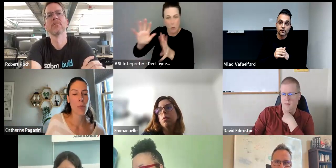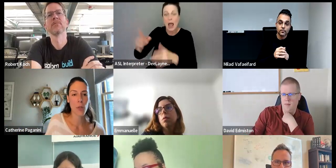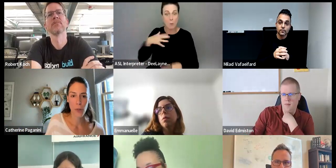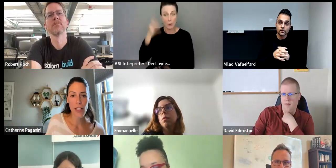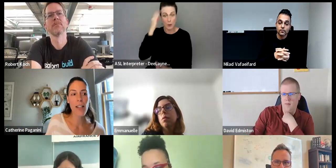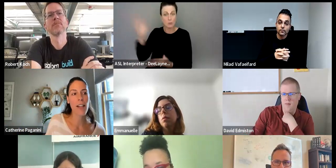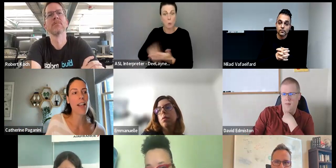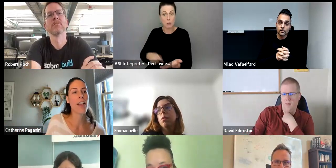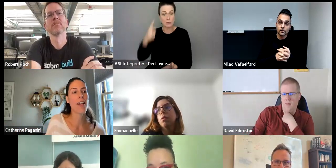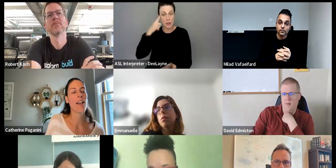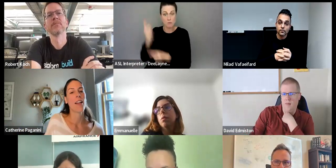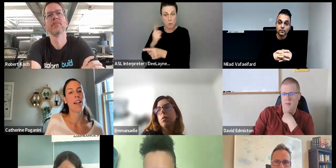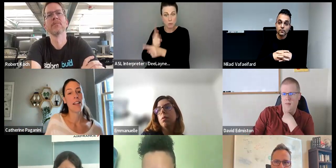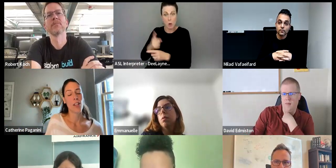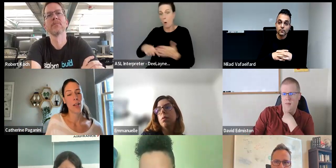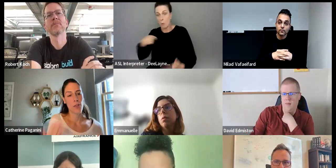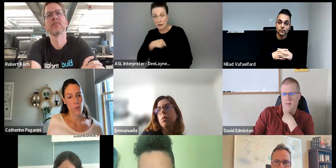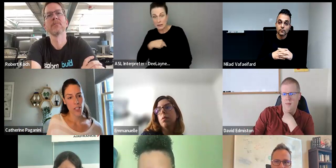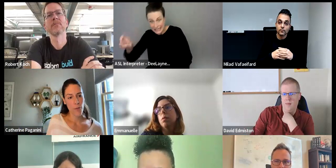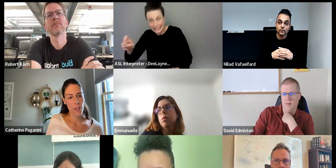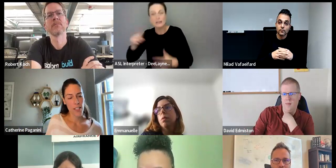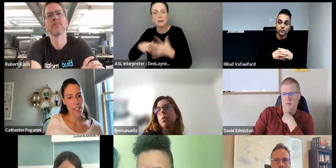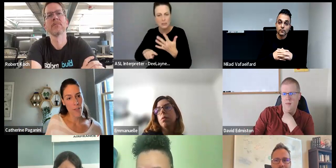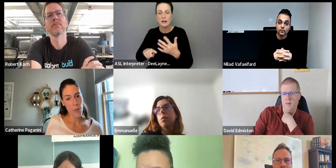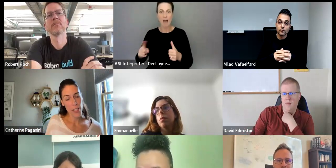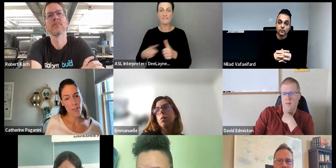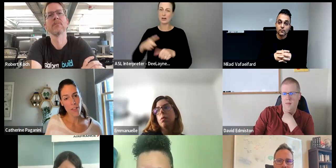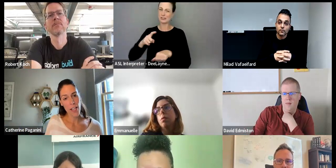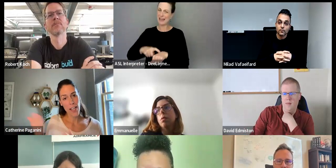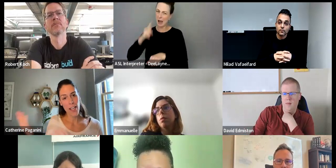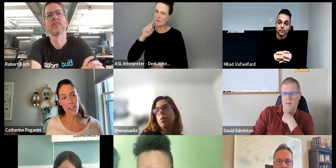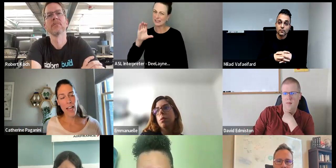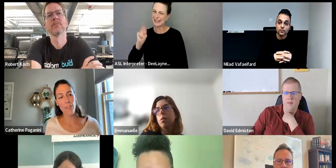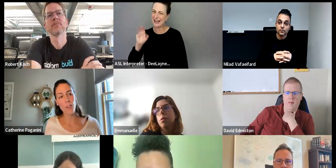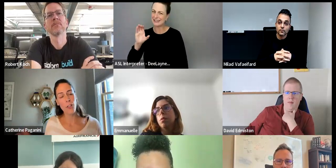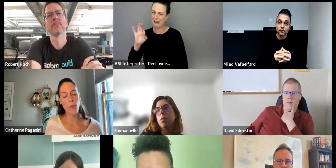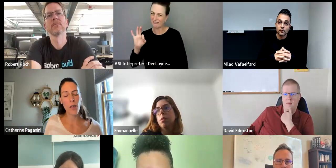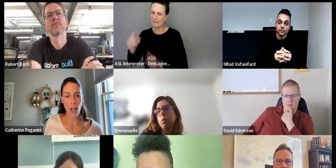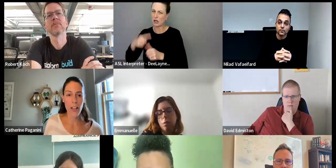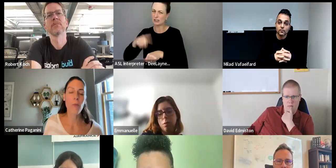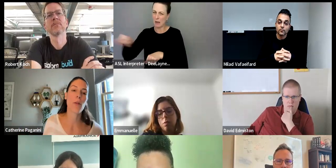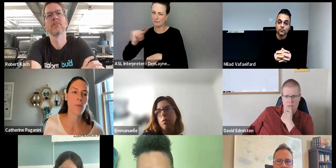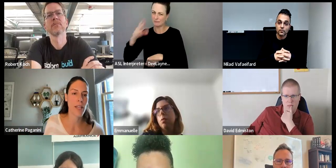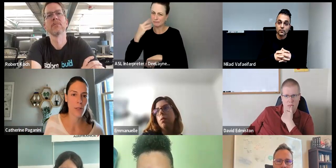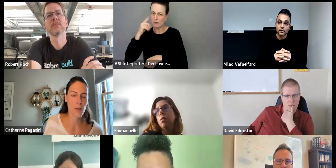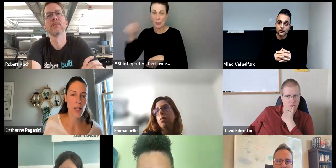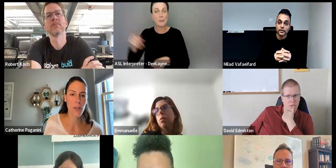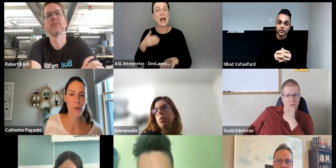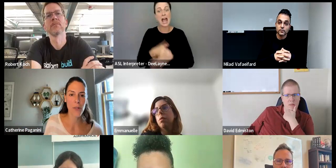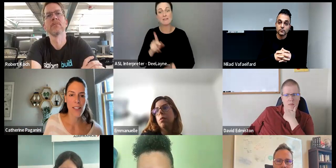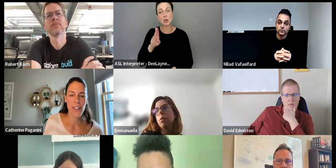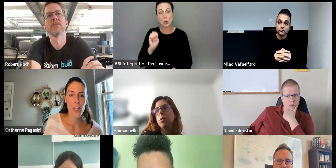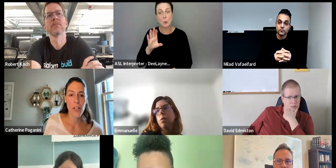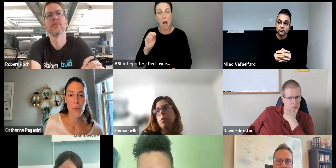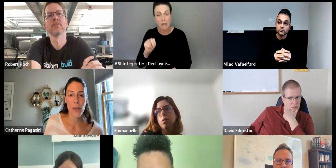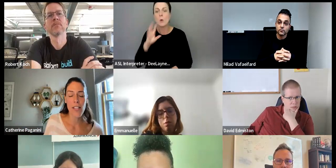is appropriate. And then it's going to be the first time for the CNCF, I believe. And after KubeCon, we will be able to